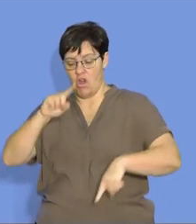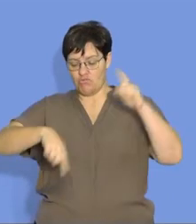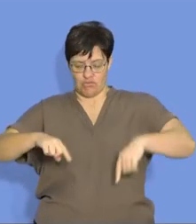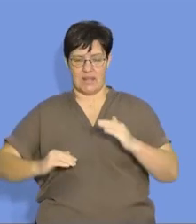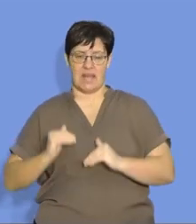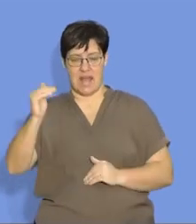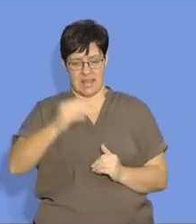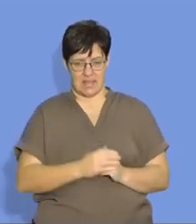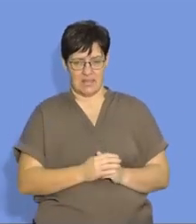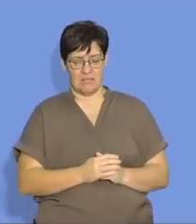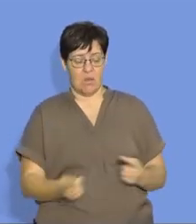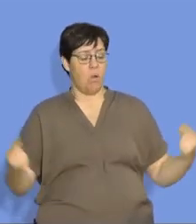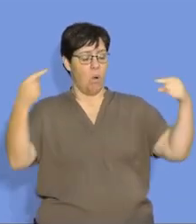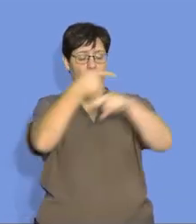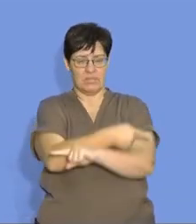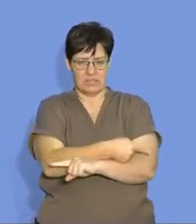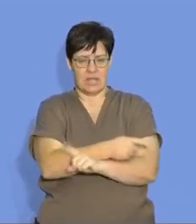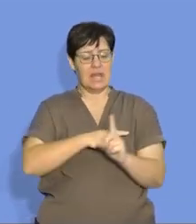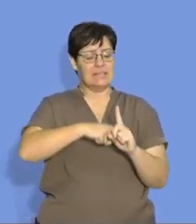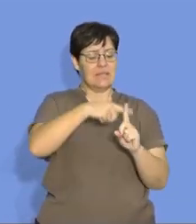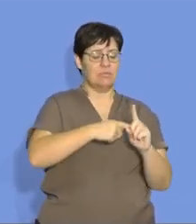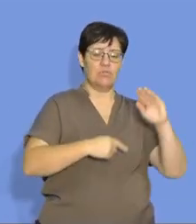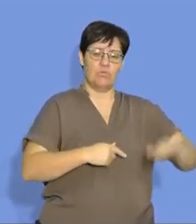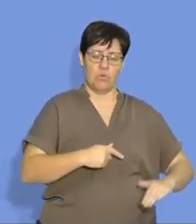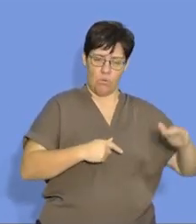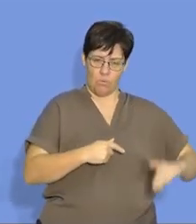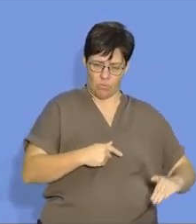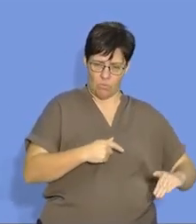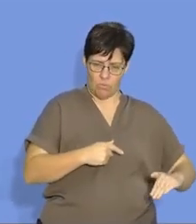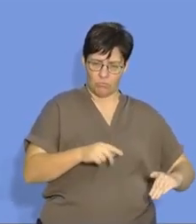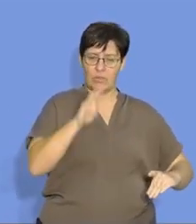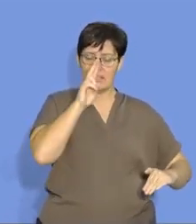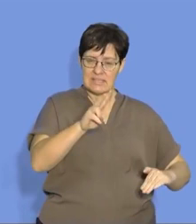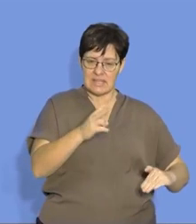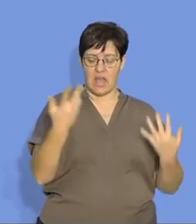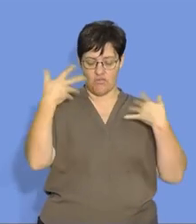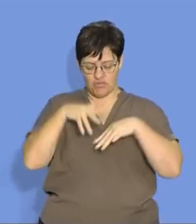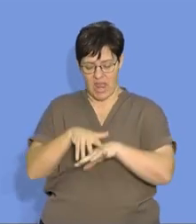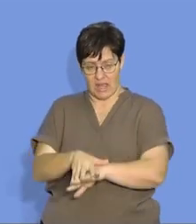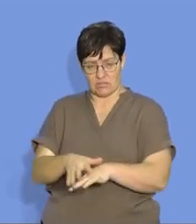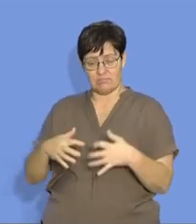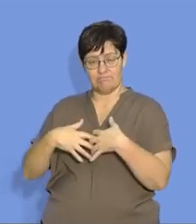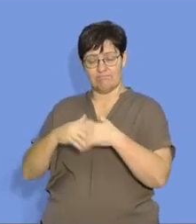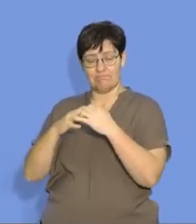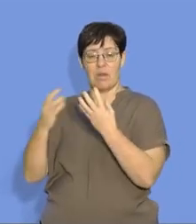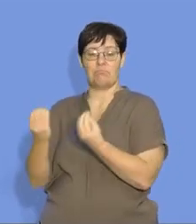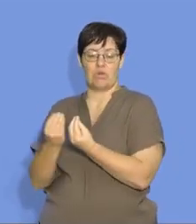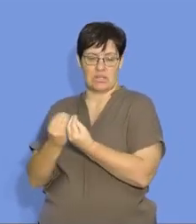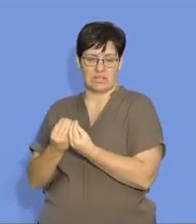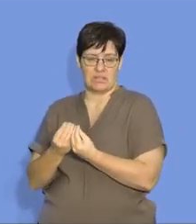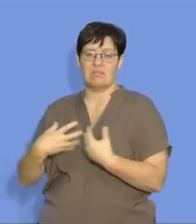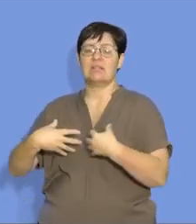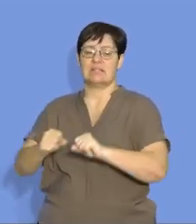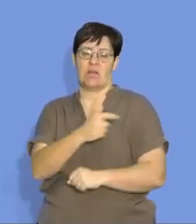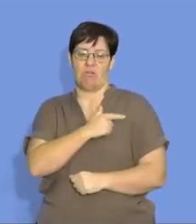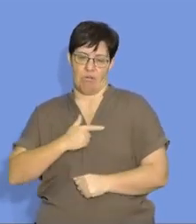high rate. If we look at the opposite, where your temperature is low, you will see that the reaction to form your